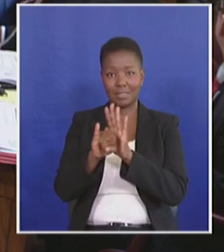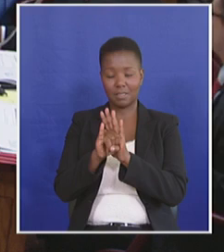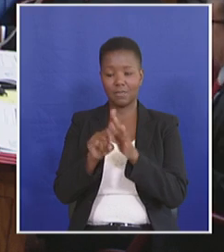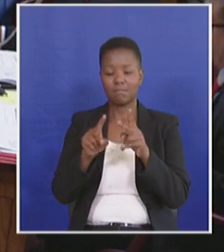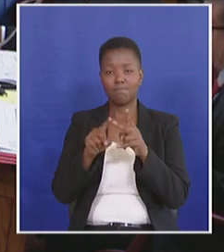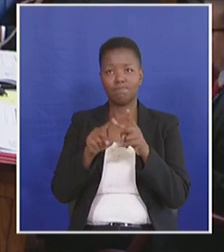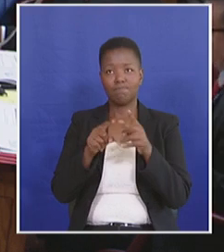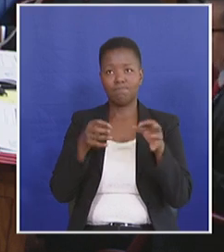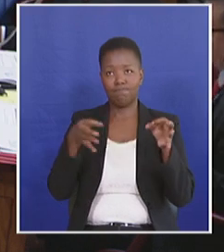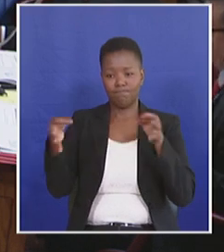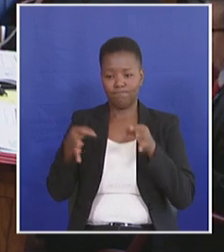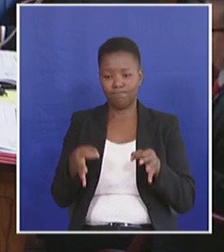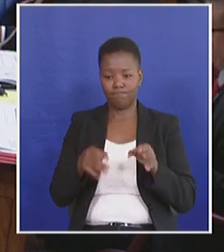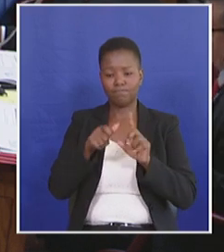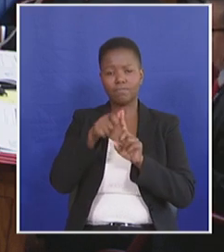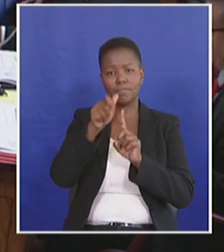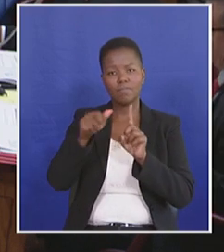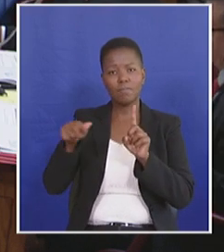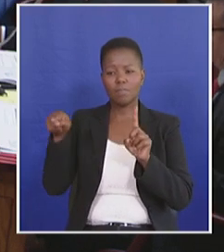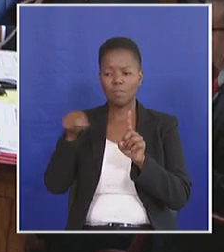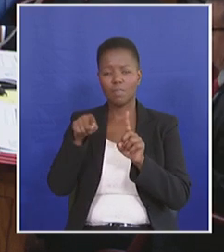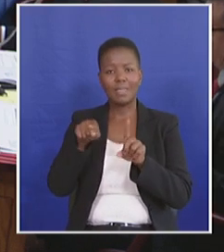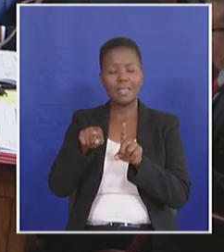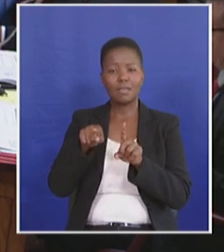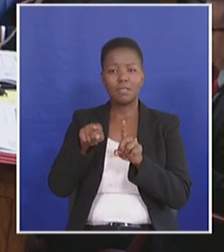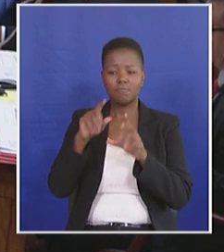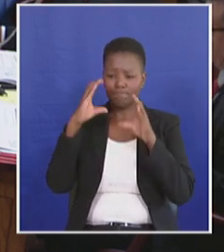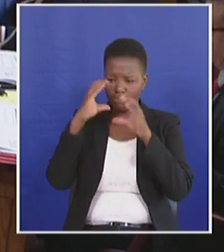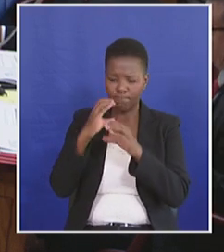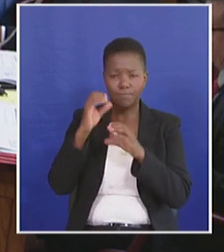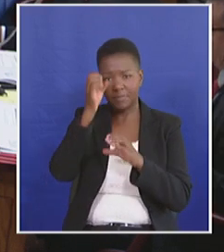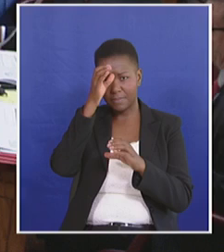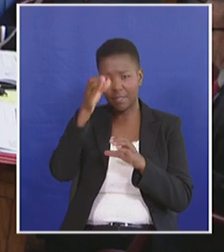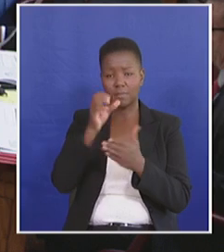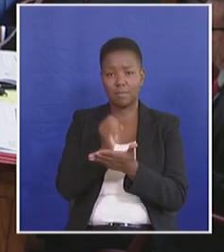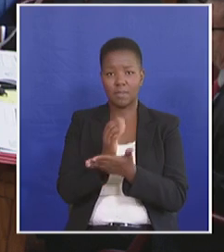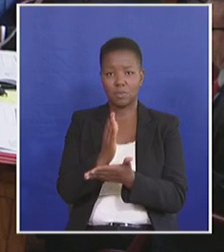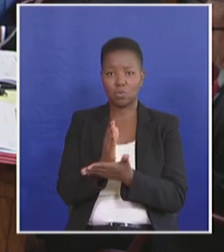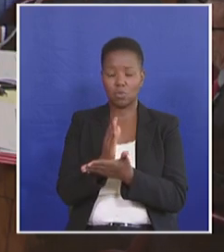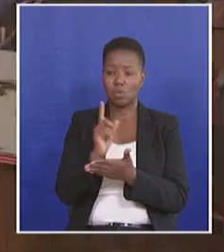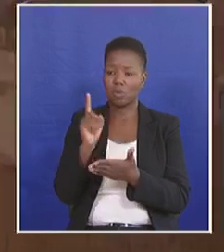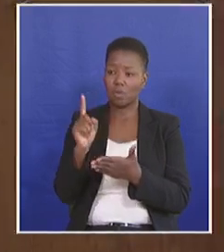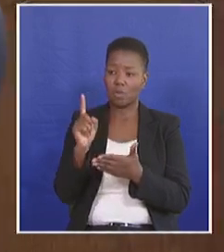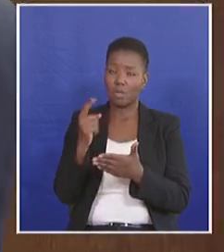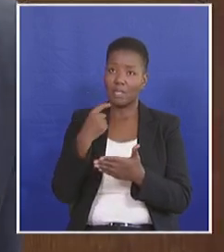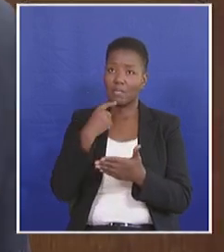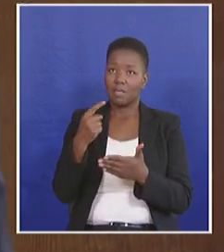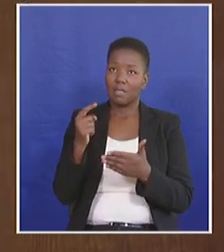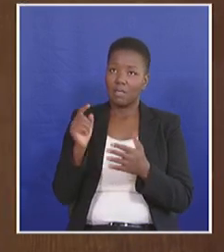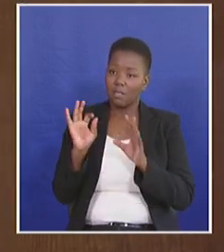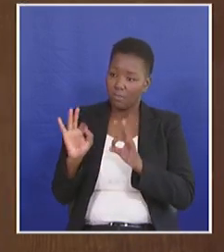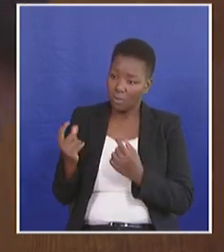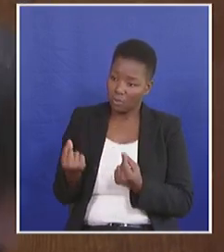facilities, including allowing for independent oversight to ensure that long-term measures are in place in this regard? Thank